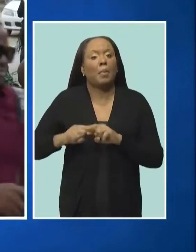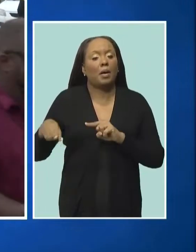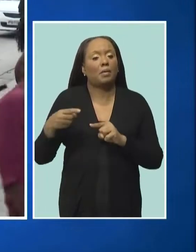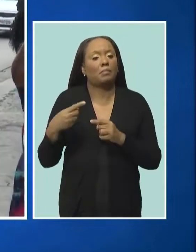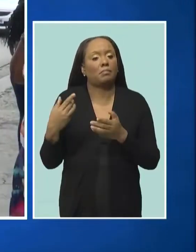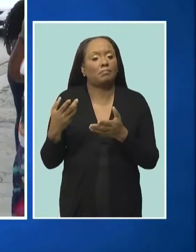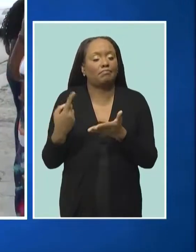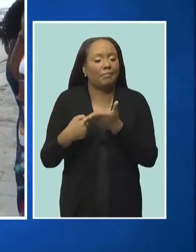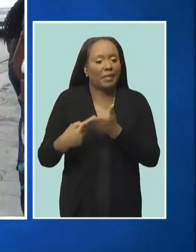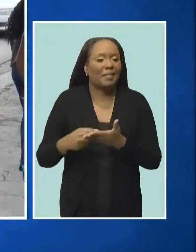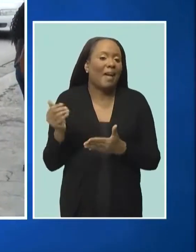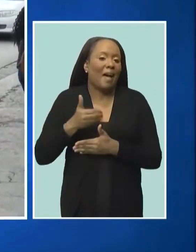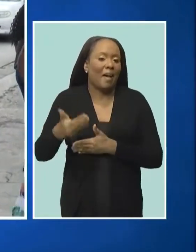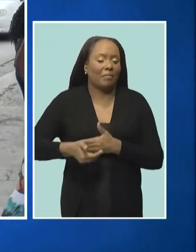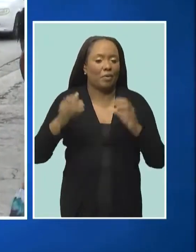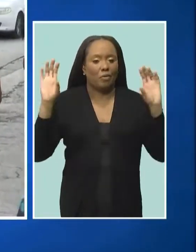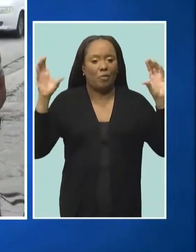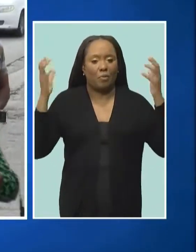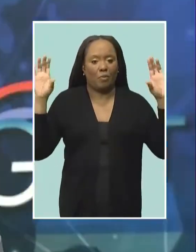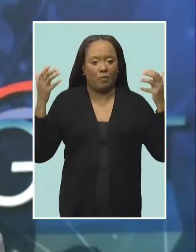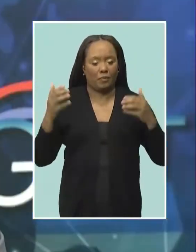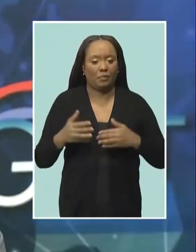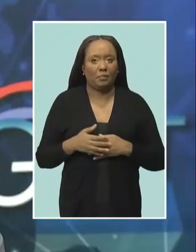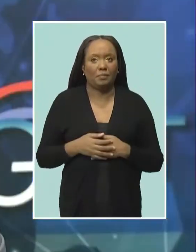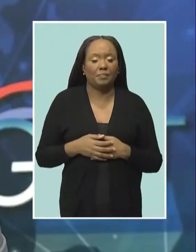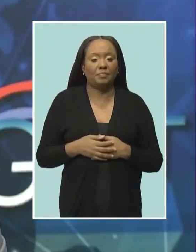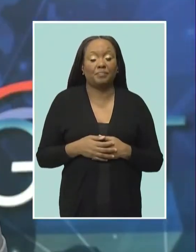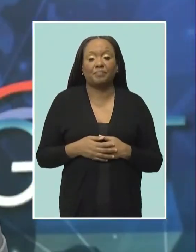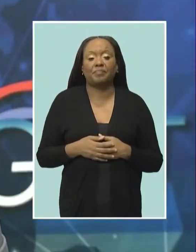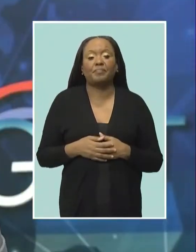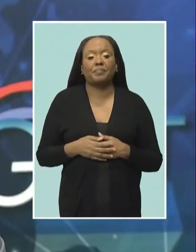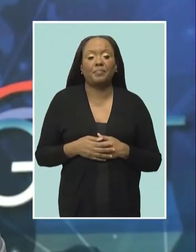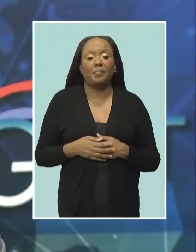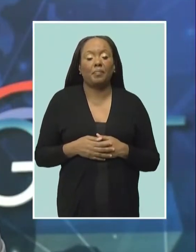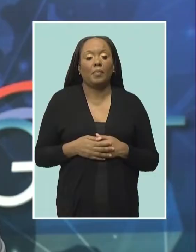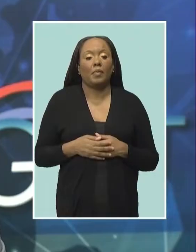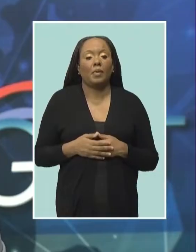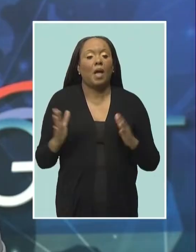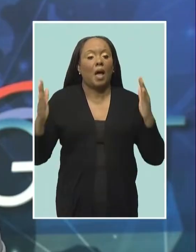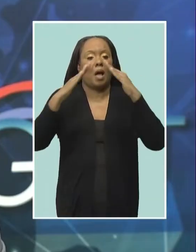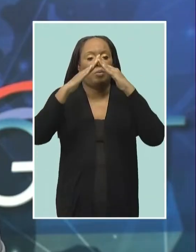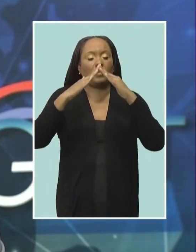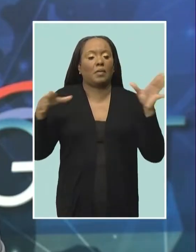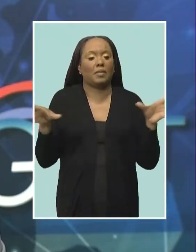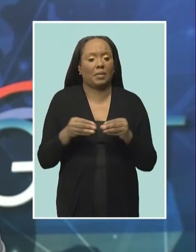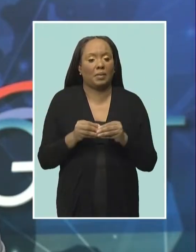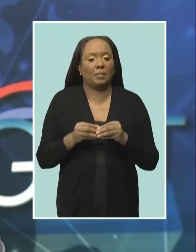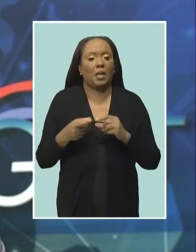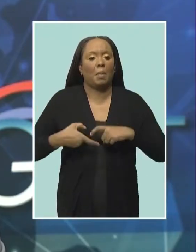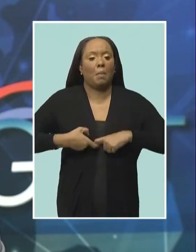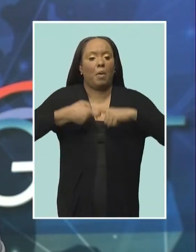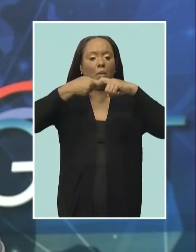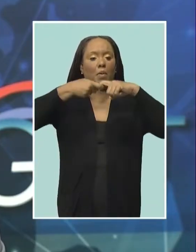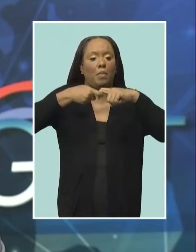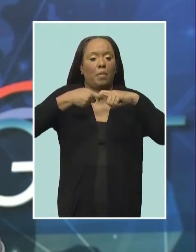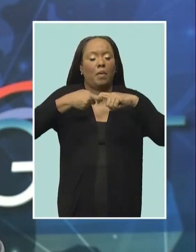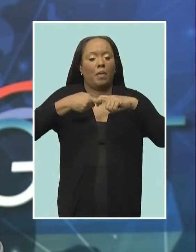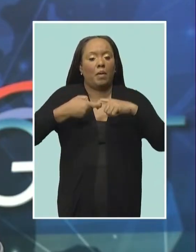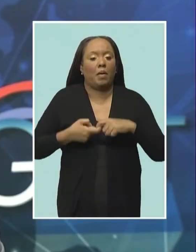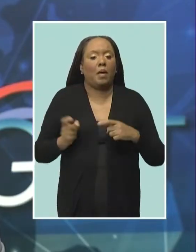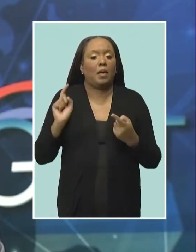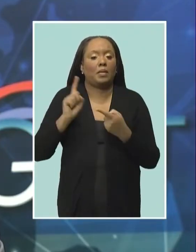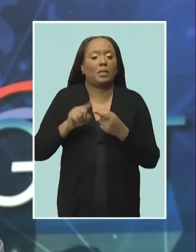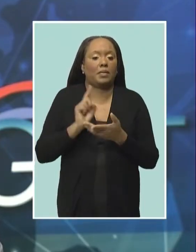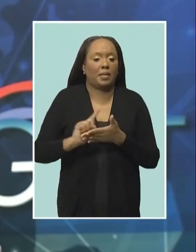Phillips, CBC News. Thank you, Rianne. The House of Assembly this morning postponed its sitting